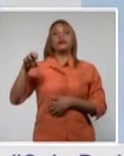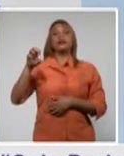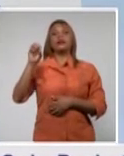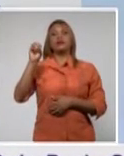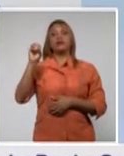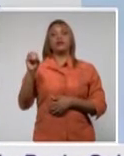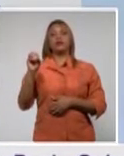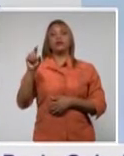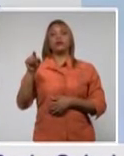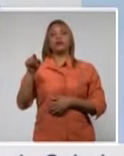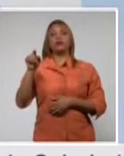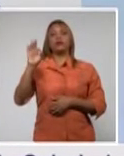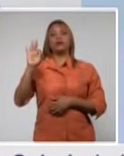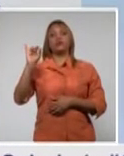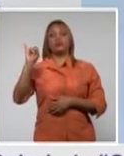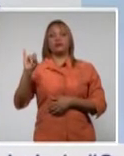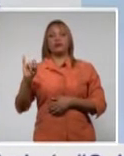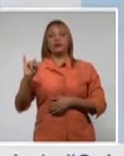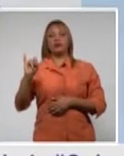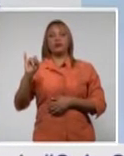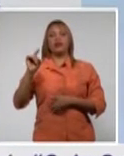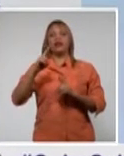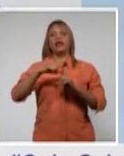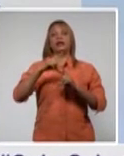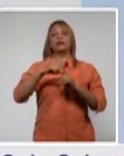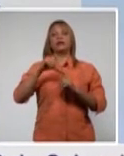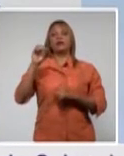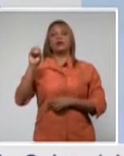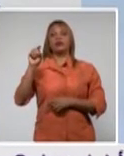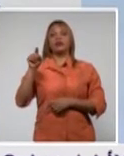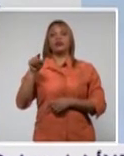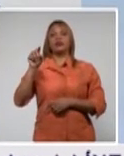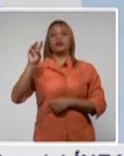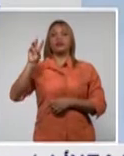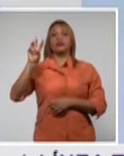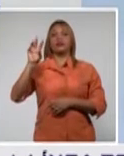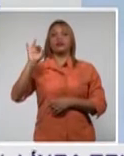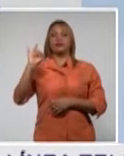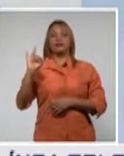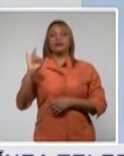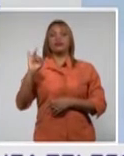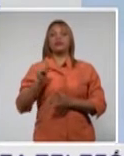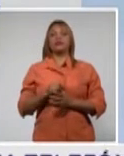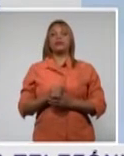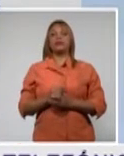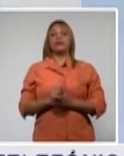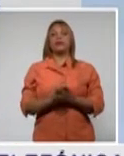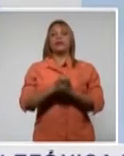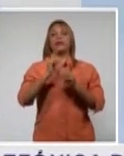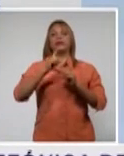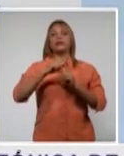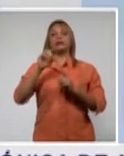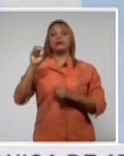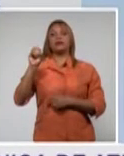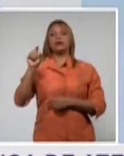yesterday's. Pinar del Rio has a rate of 0.86, Las Tunas